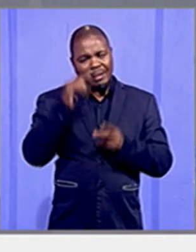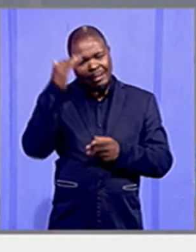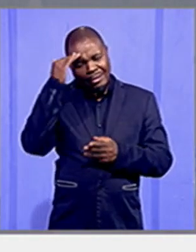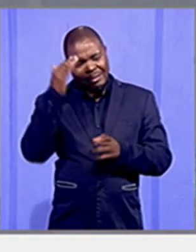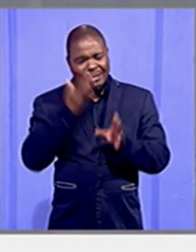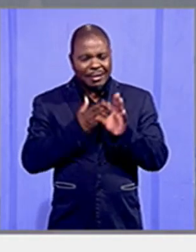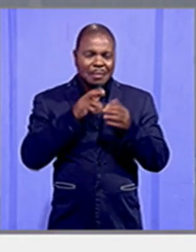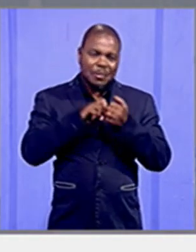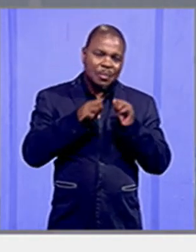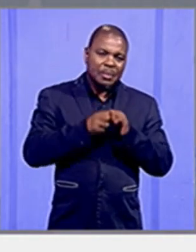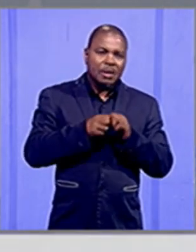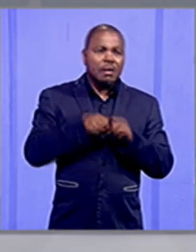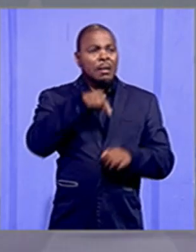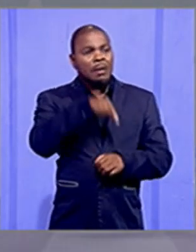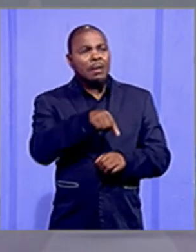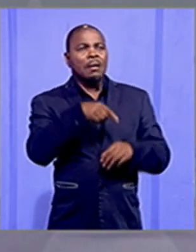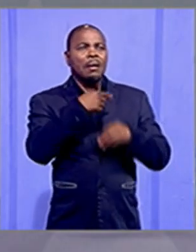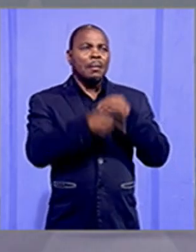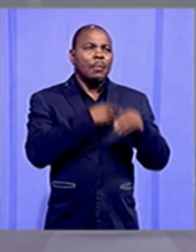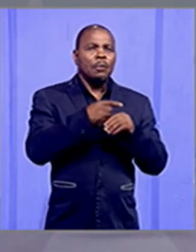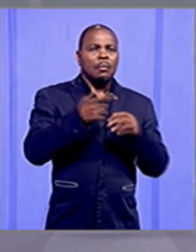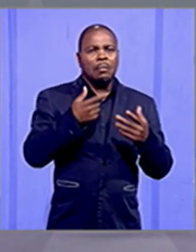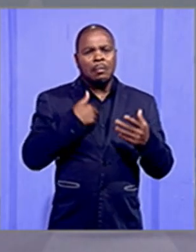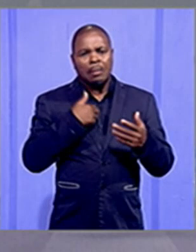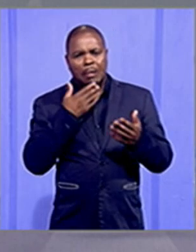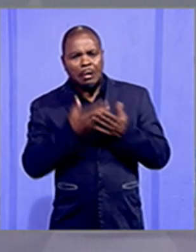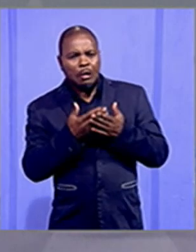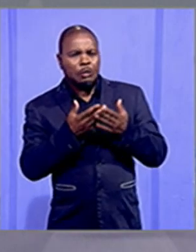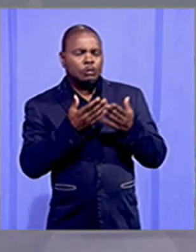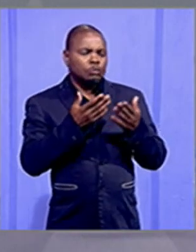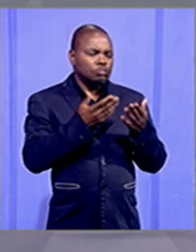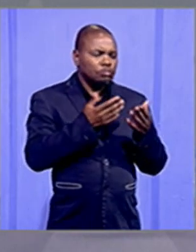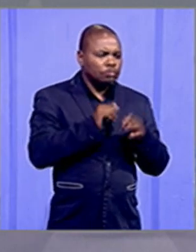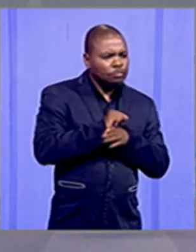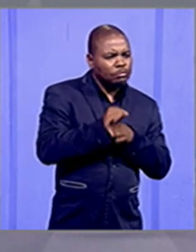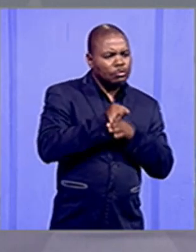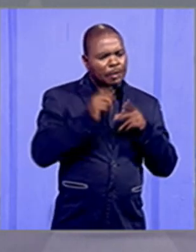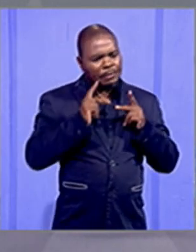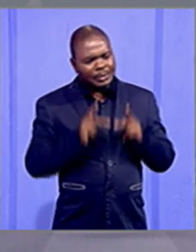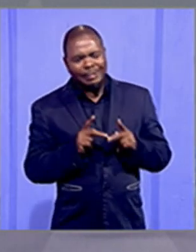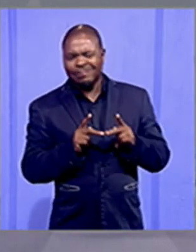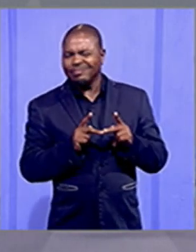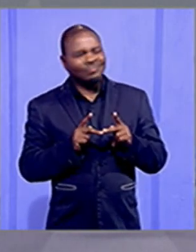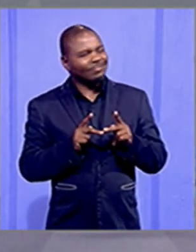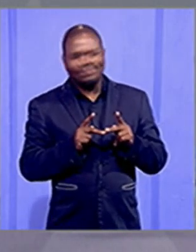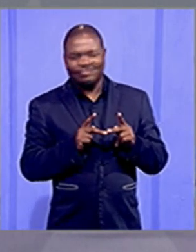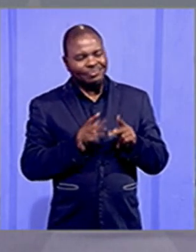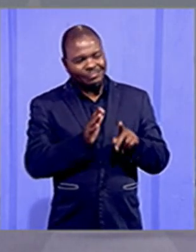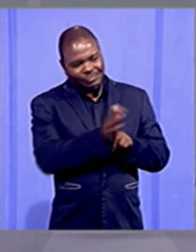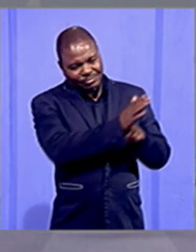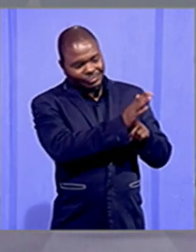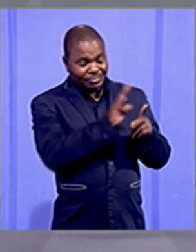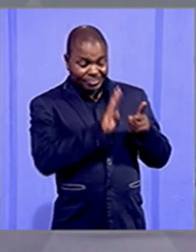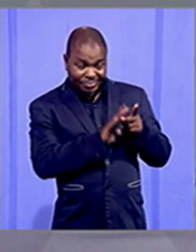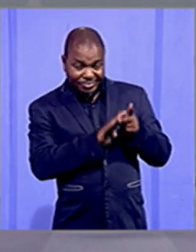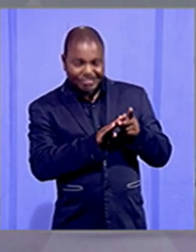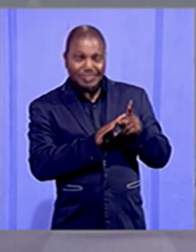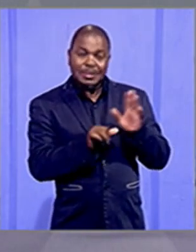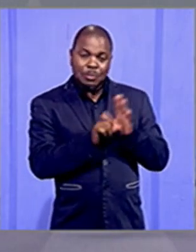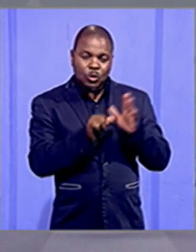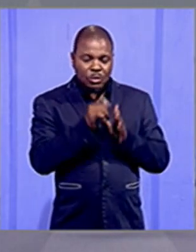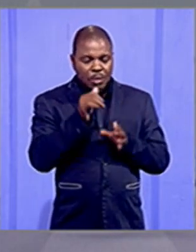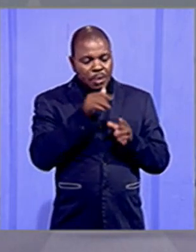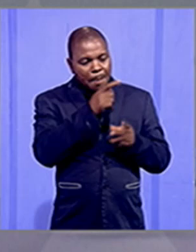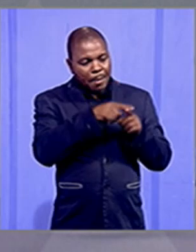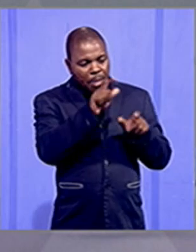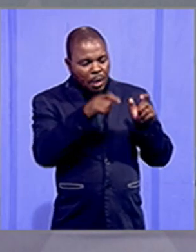not more about how much you can put it in terms of your physique, but it's a matter of managing the minds of